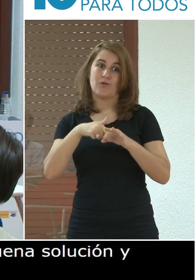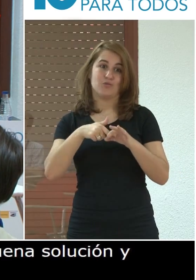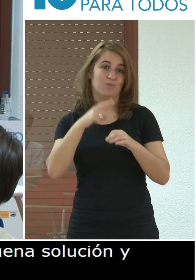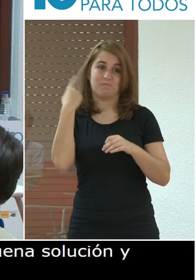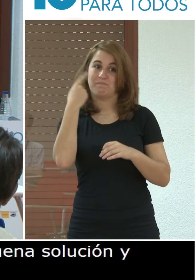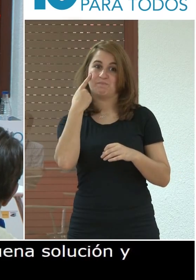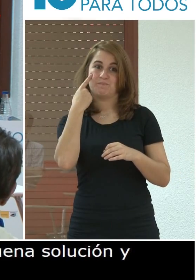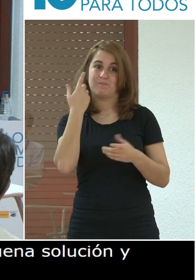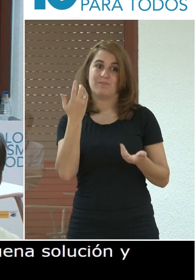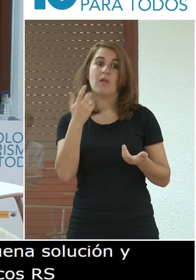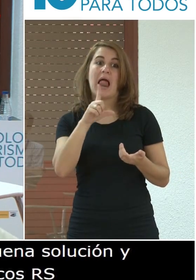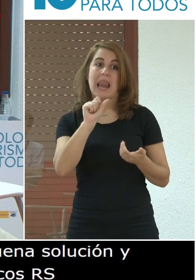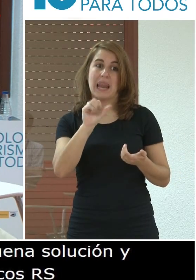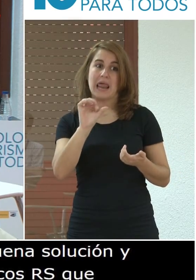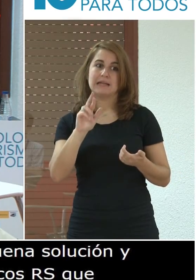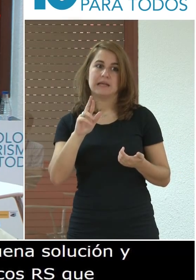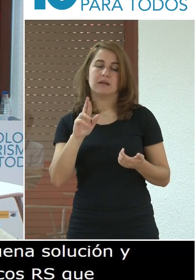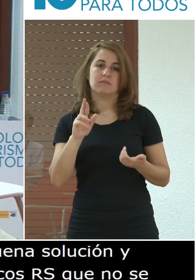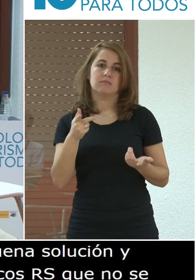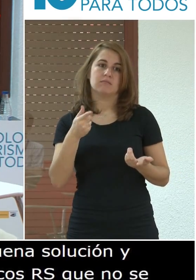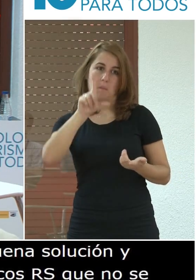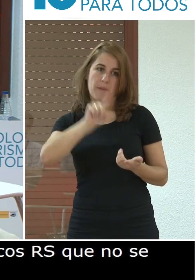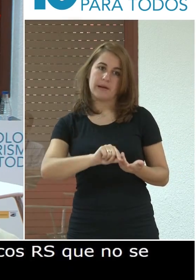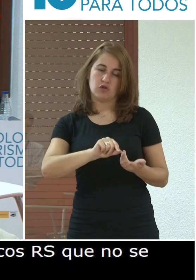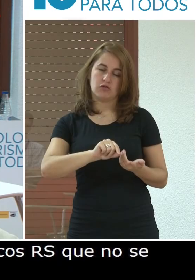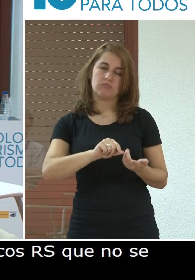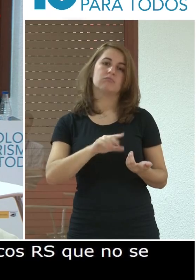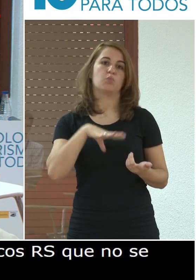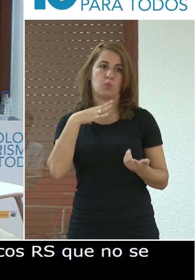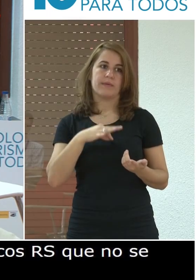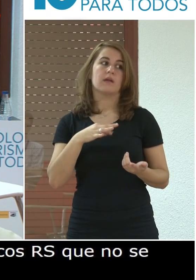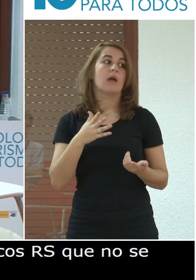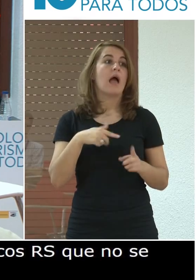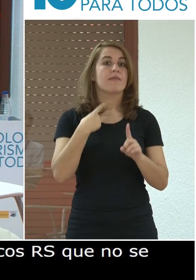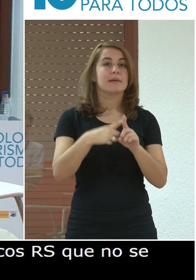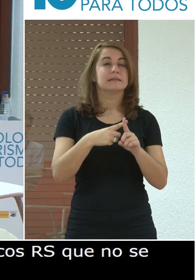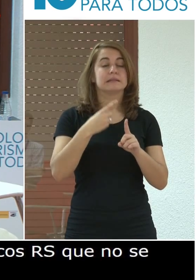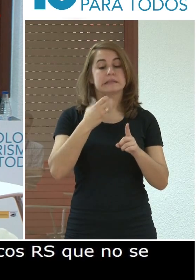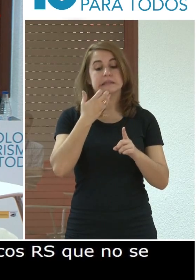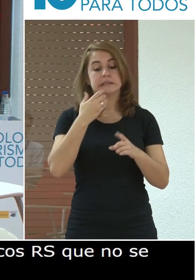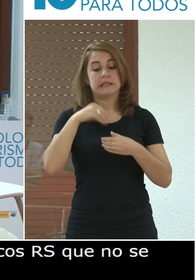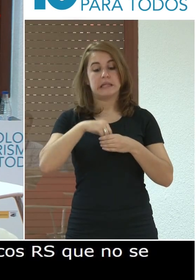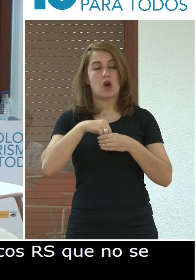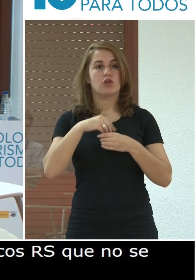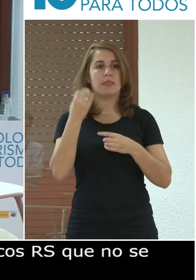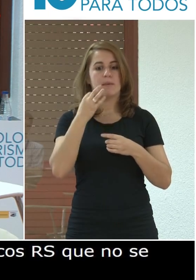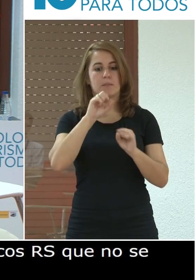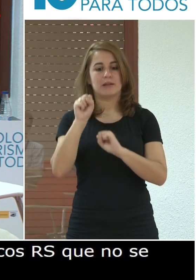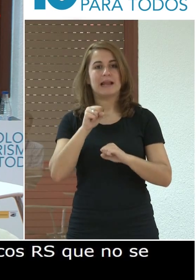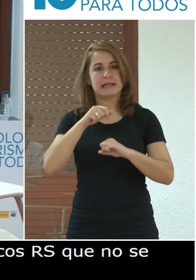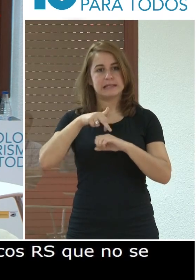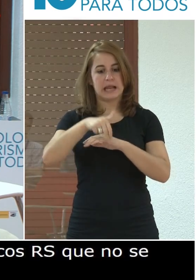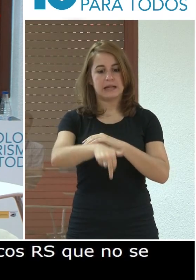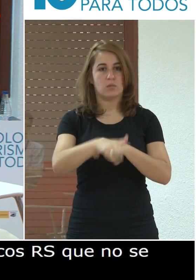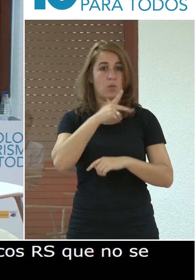Inside it's fine. Outside it's more difficult. At least for the low-cost sensors, it's very difficult. And indoors, we have